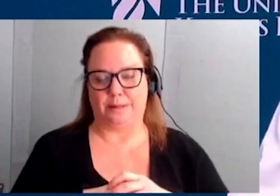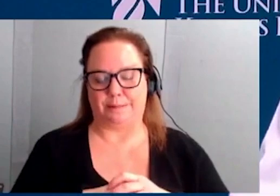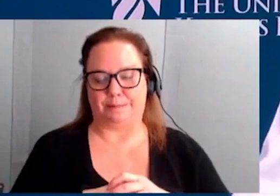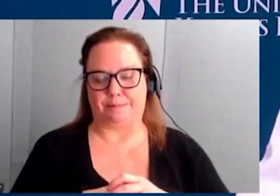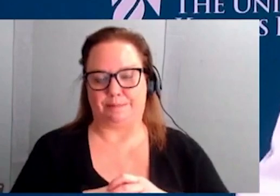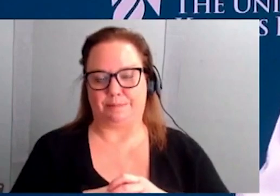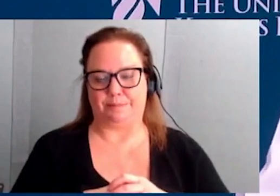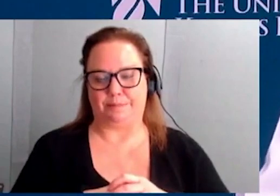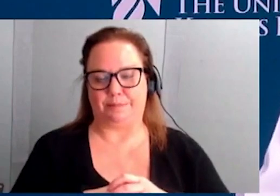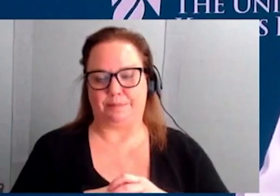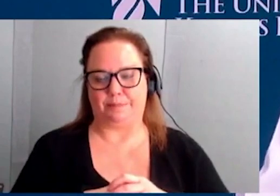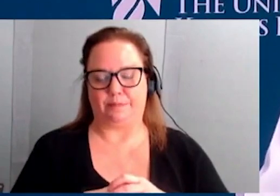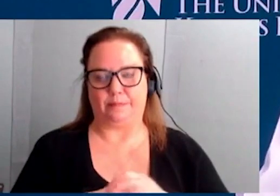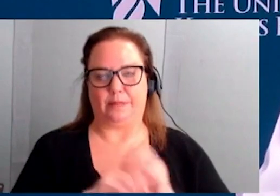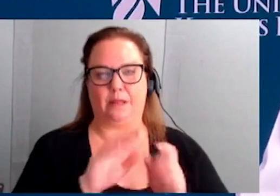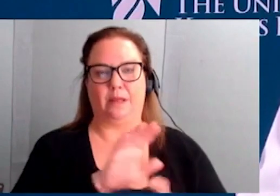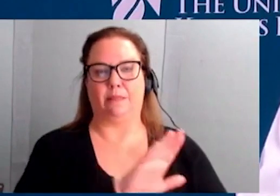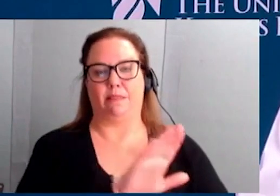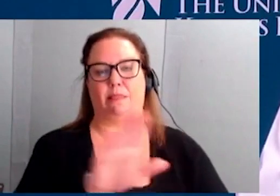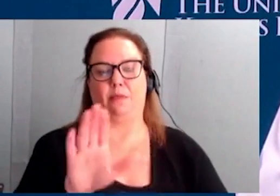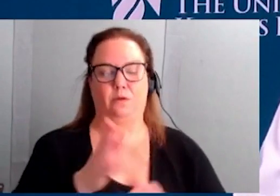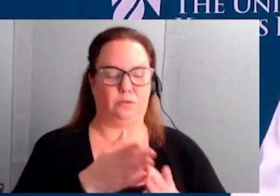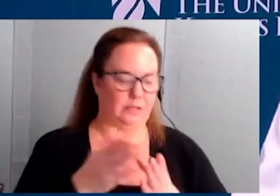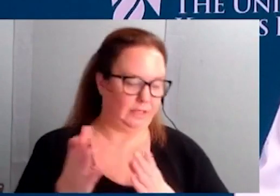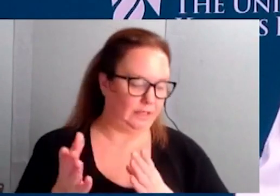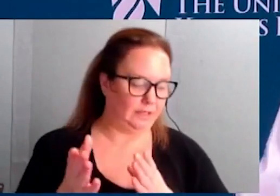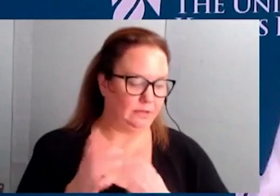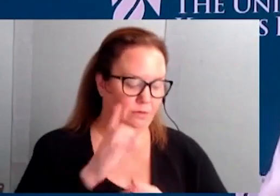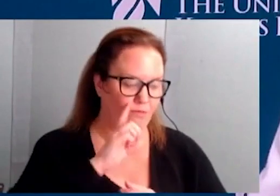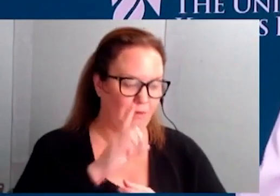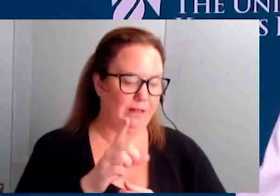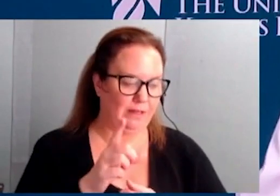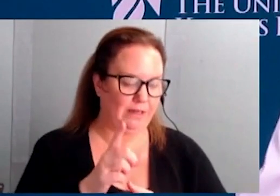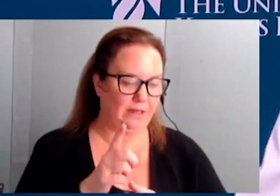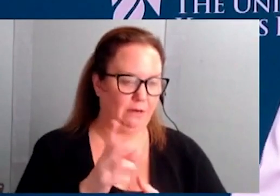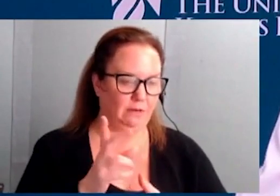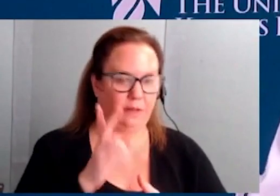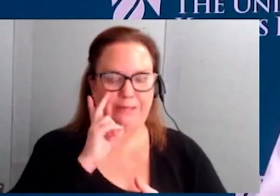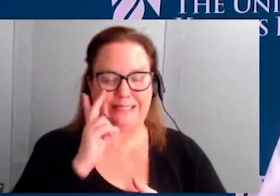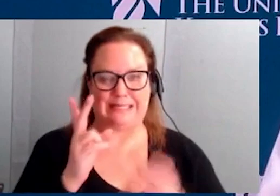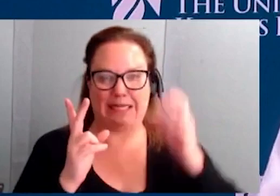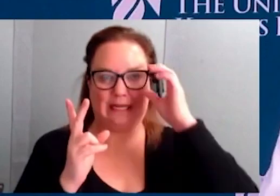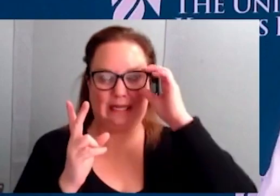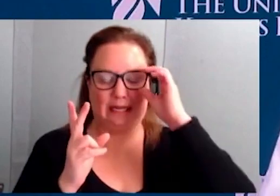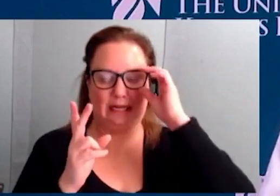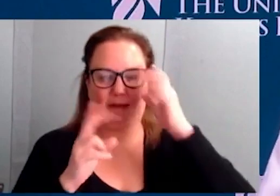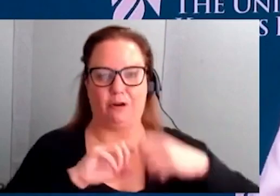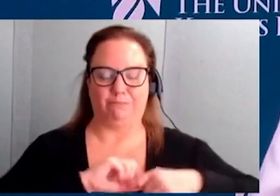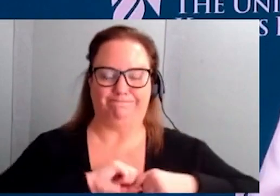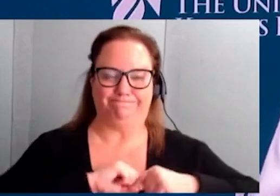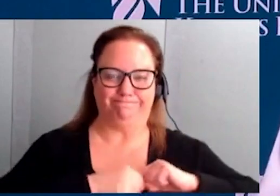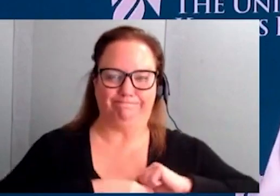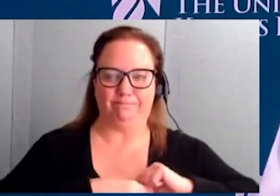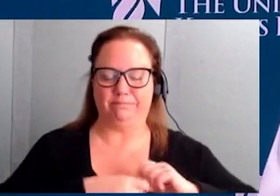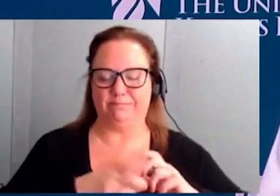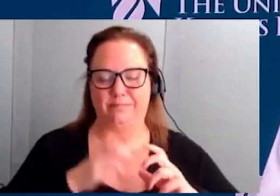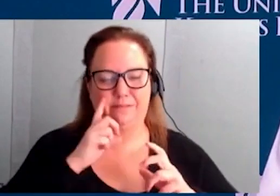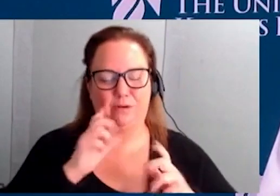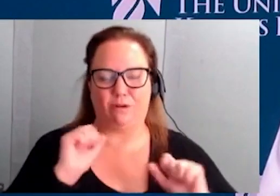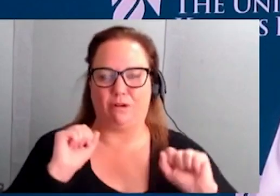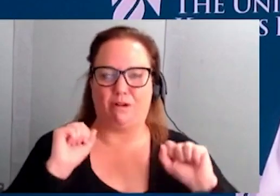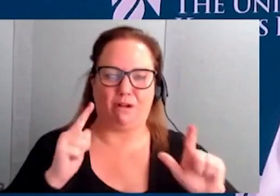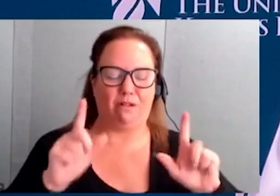So those are the things that we're really, that we see that are heartbreaking for all of those